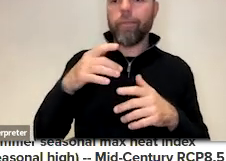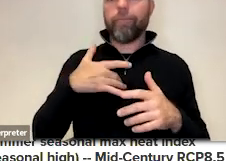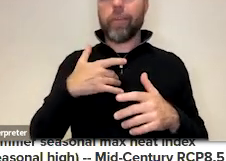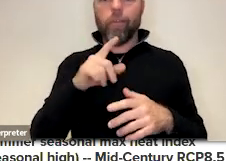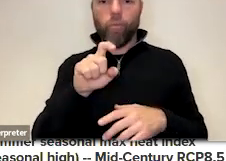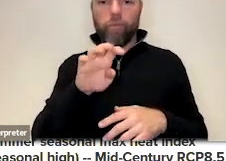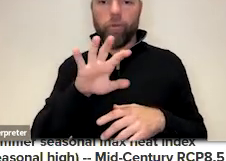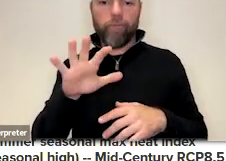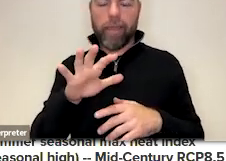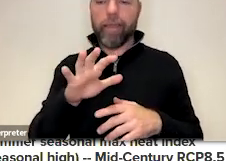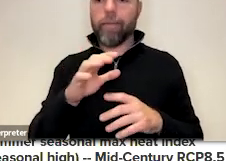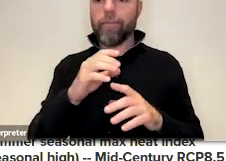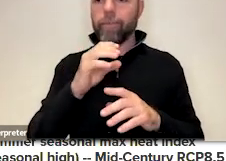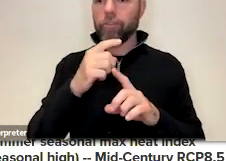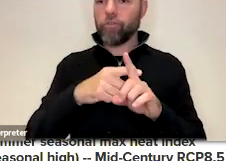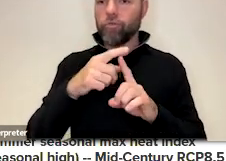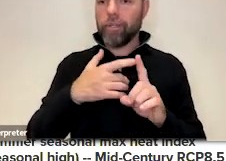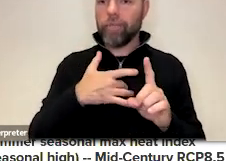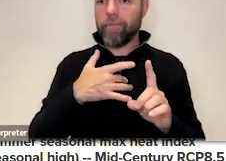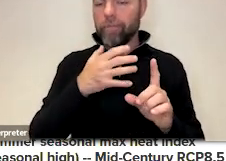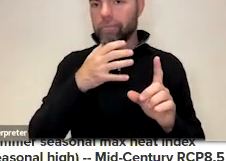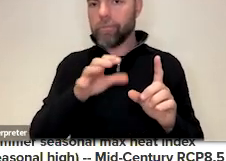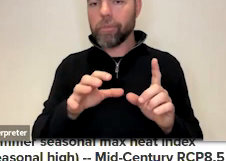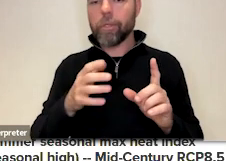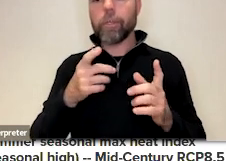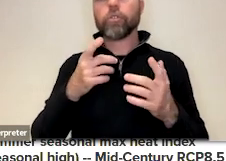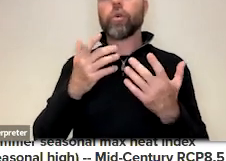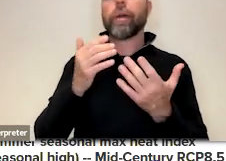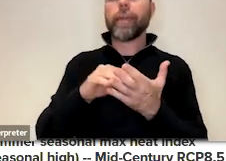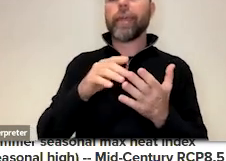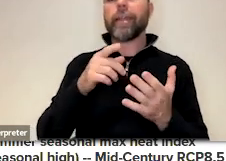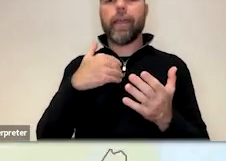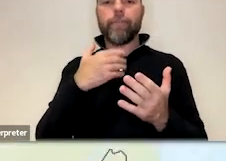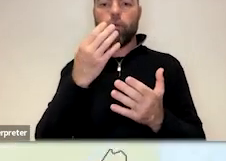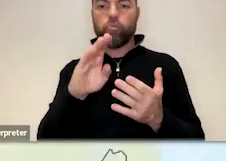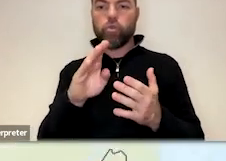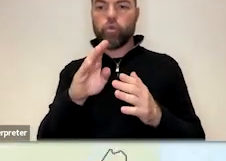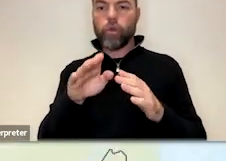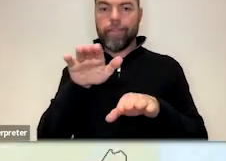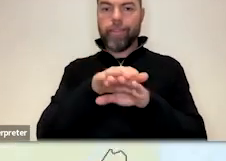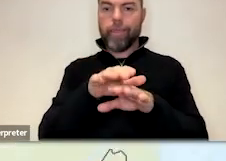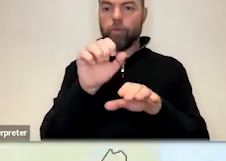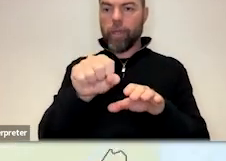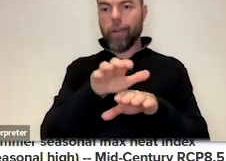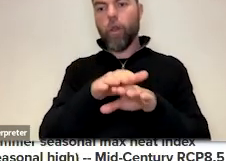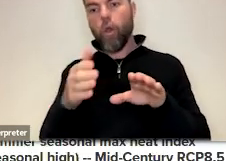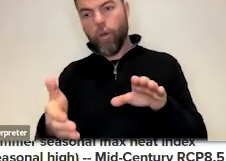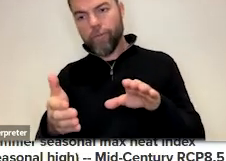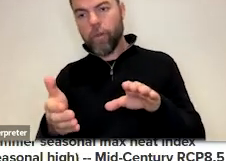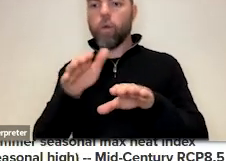Fahrenheit heat index values. I can turn, so again, I have this blue layer here. I can turn it off. I can turn it back